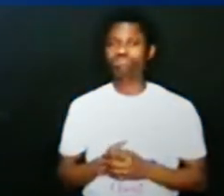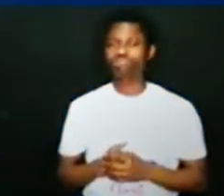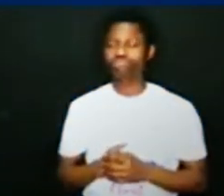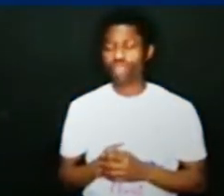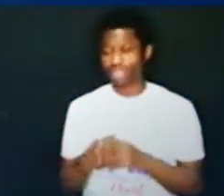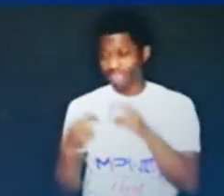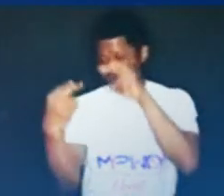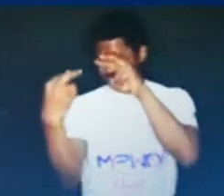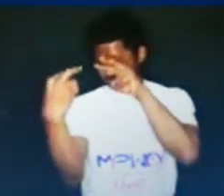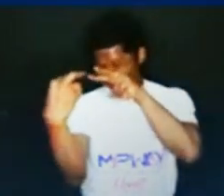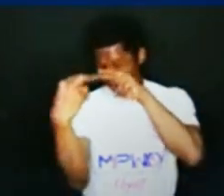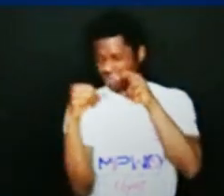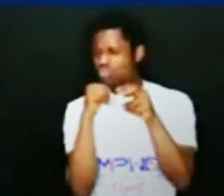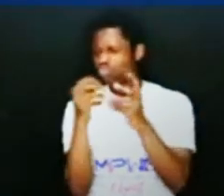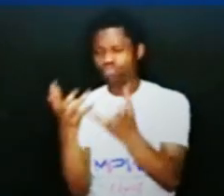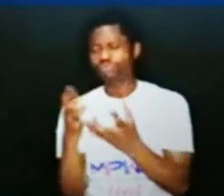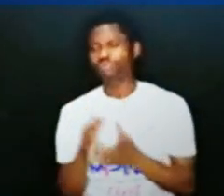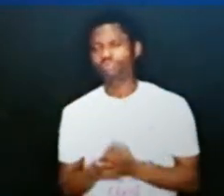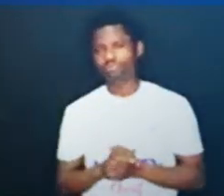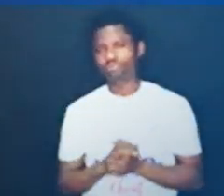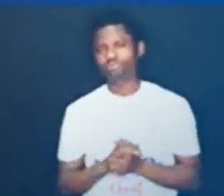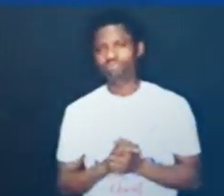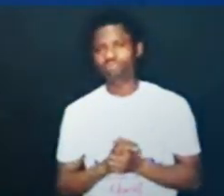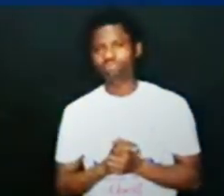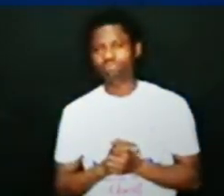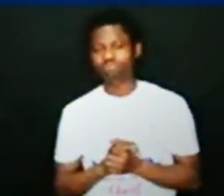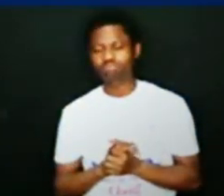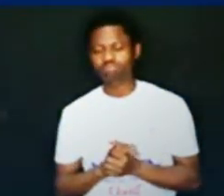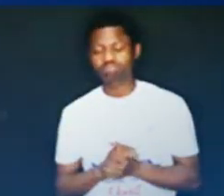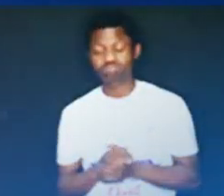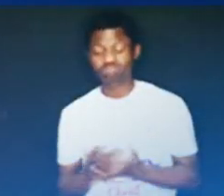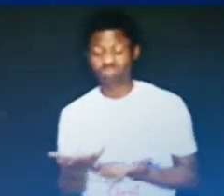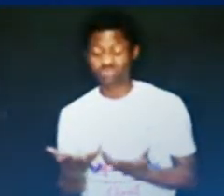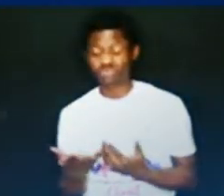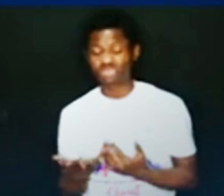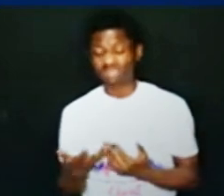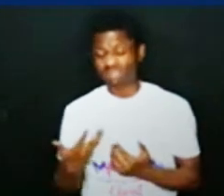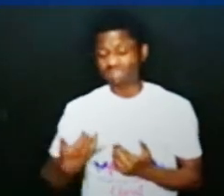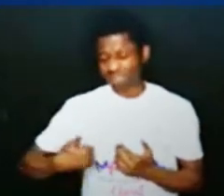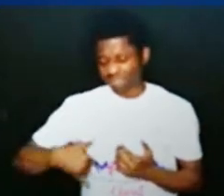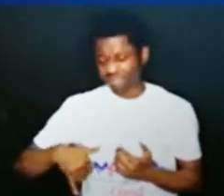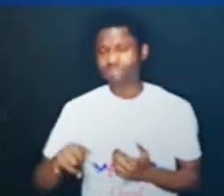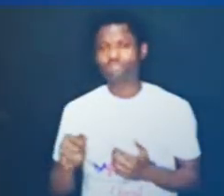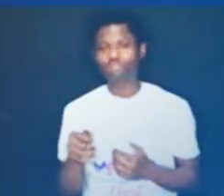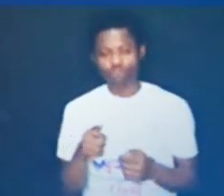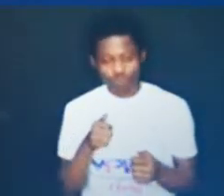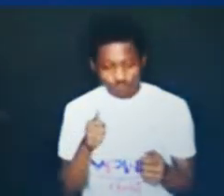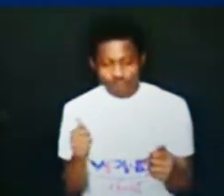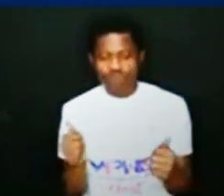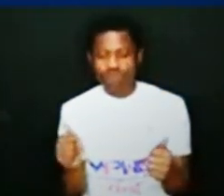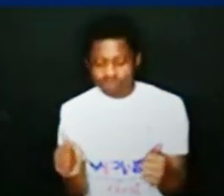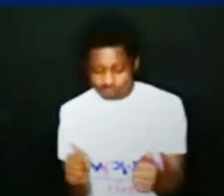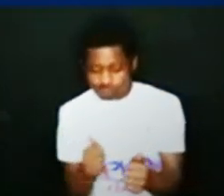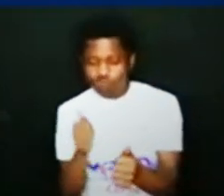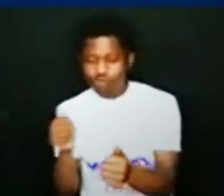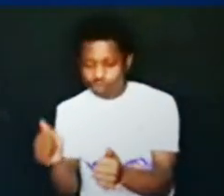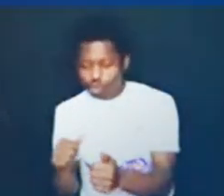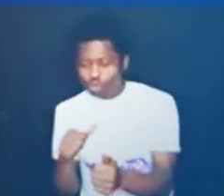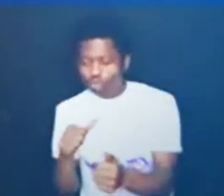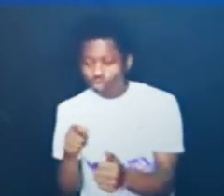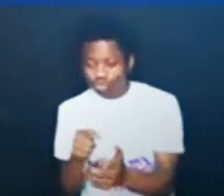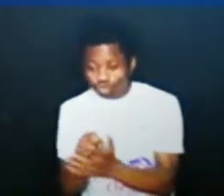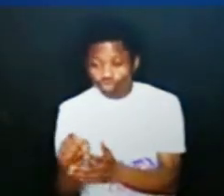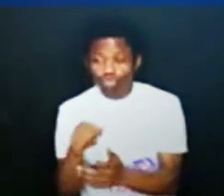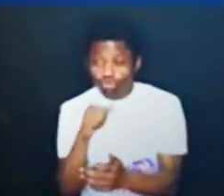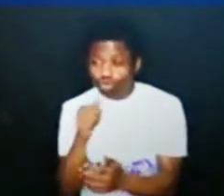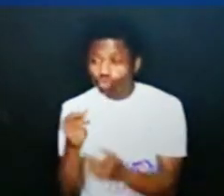kura. Even though they don't want to see the supposed offender, they still track his movements. Now one person will be who